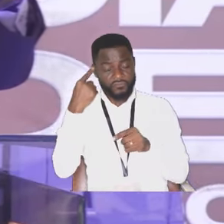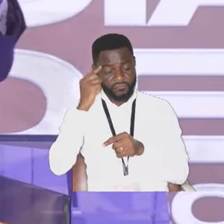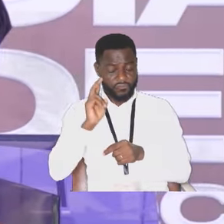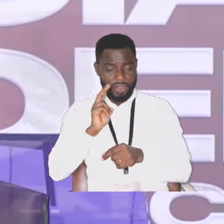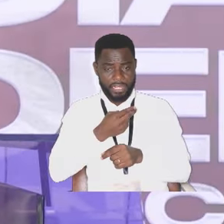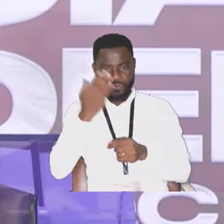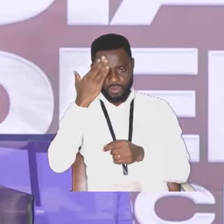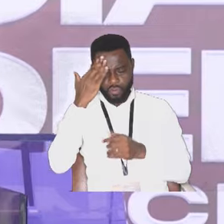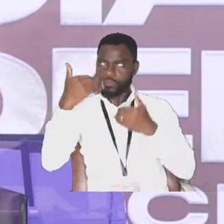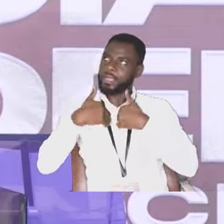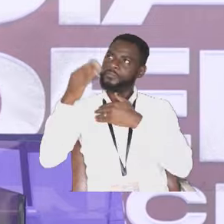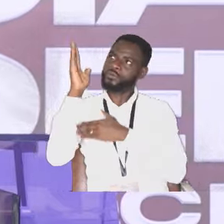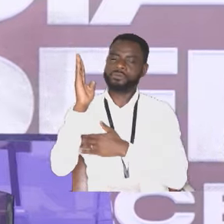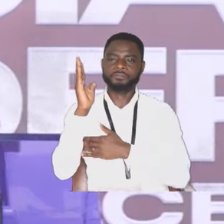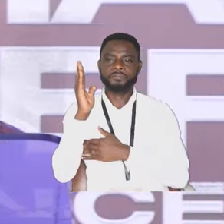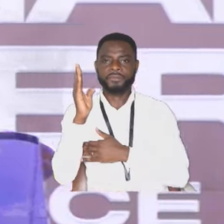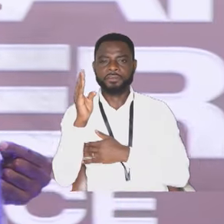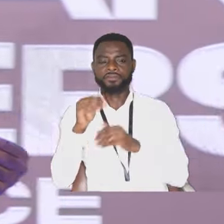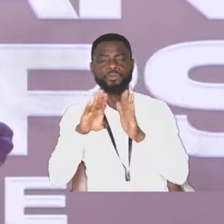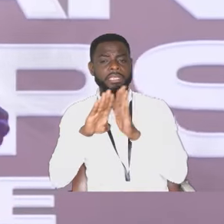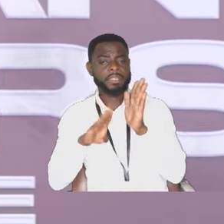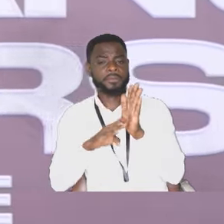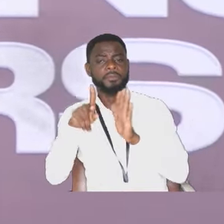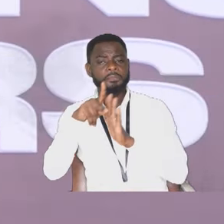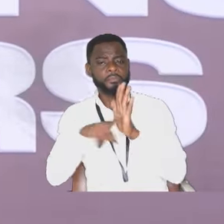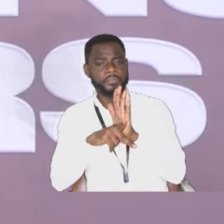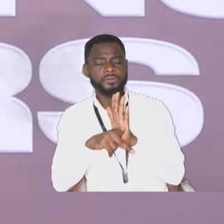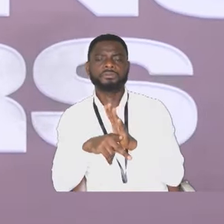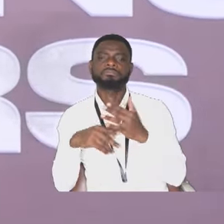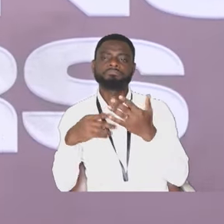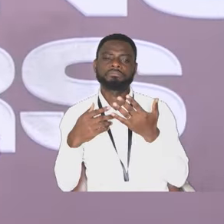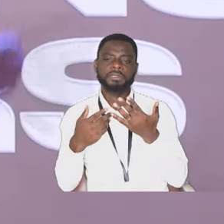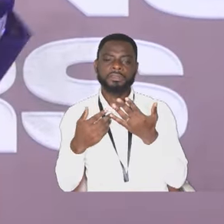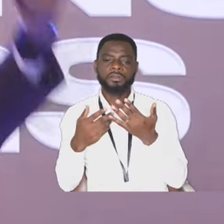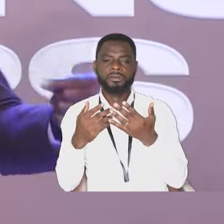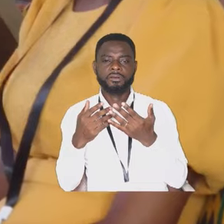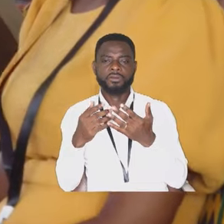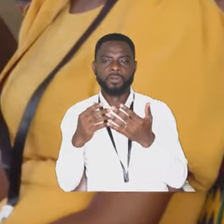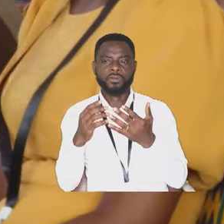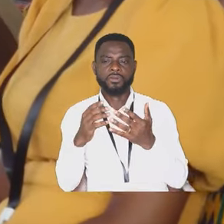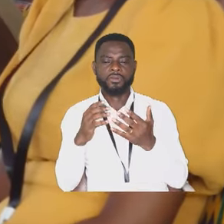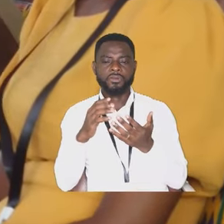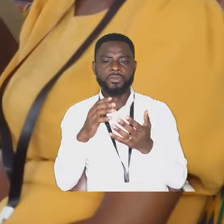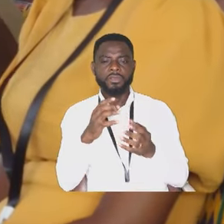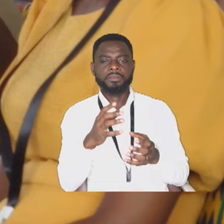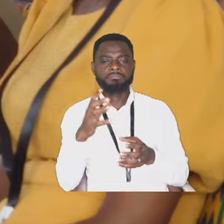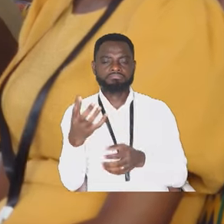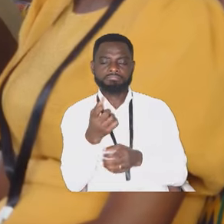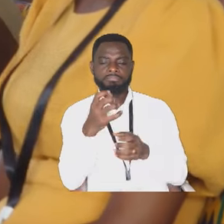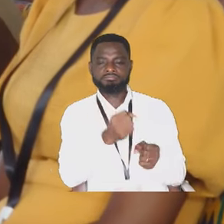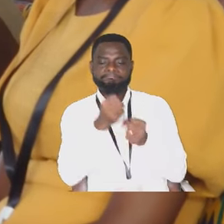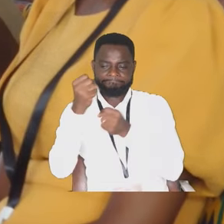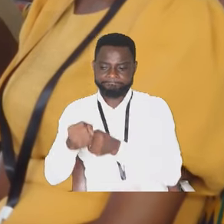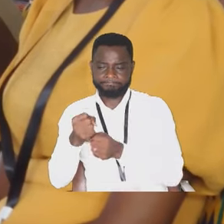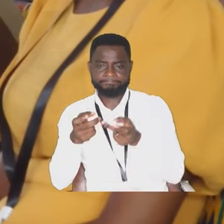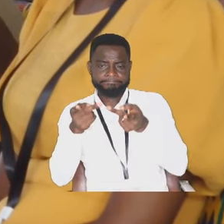have God. So the biblical principle of assuming a public office or the biblical